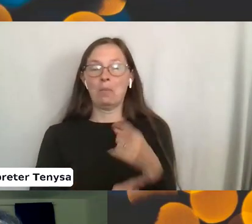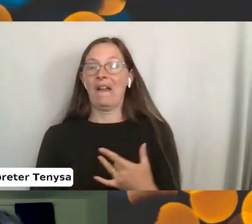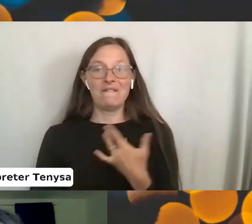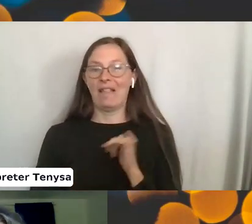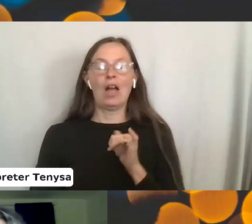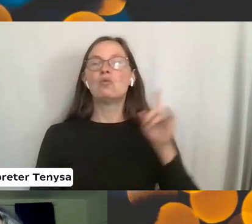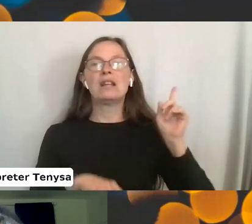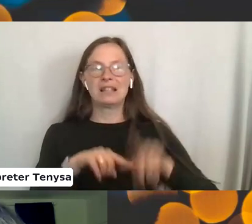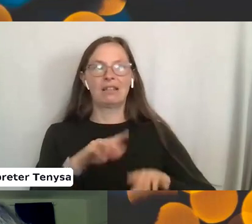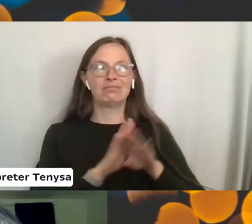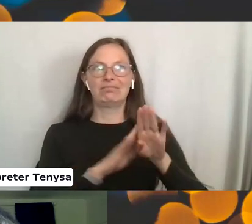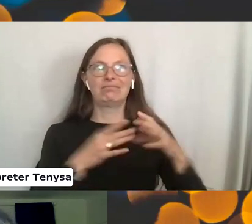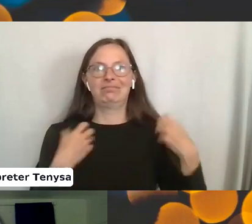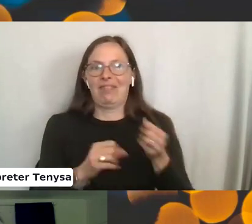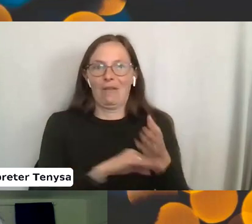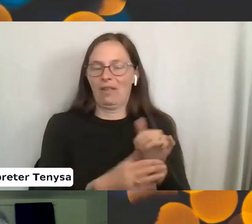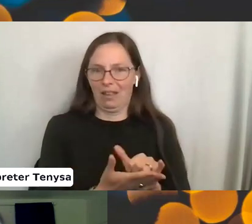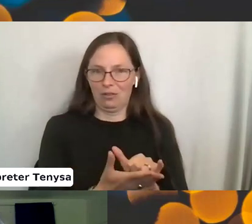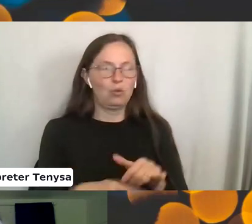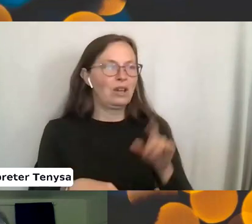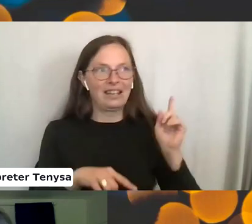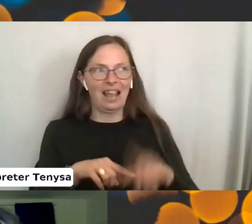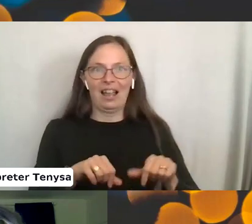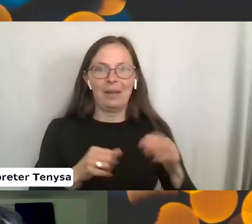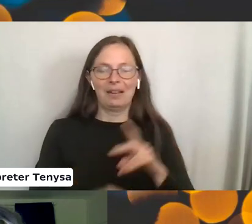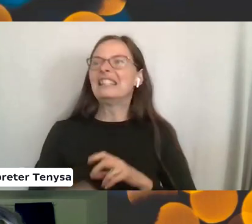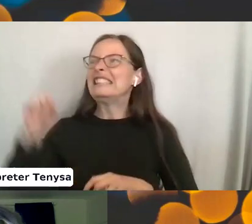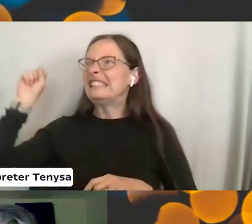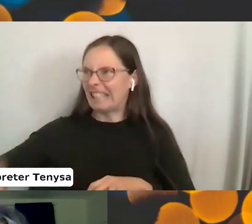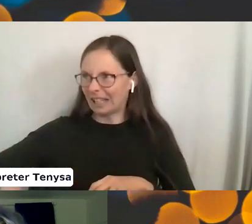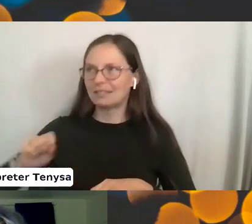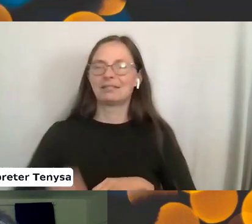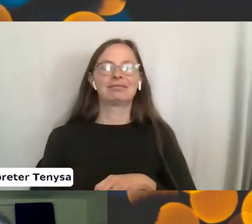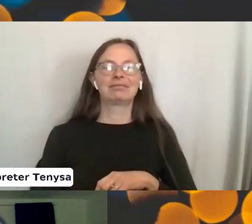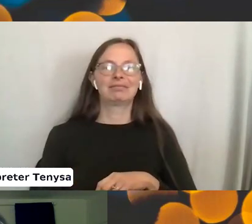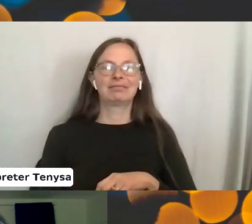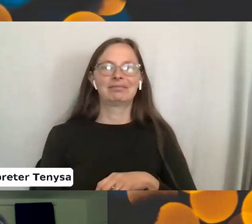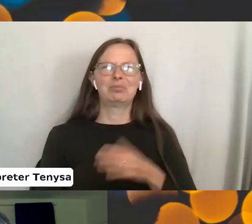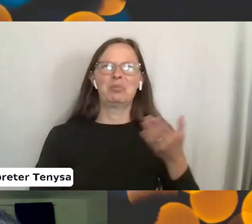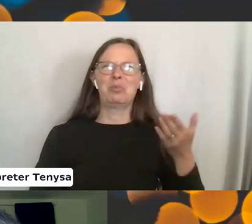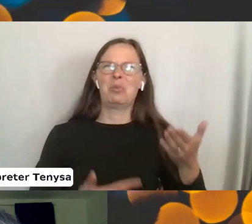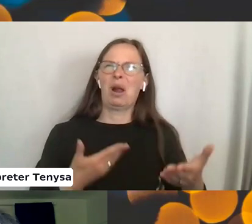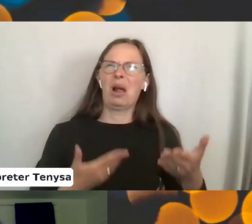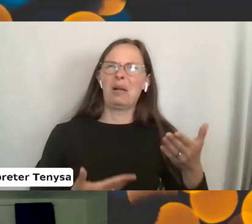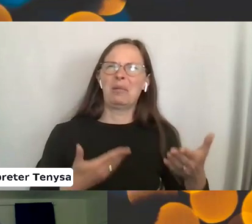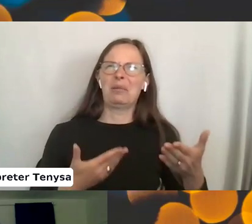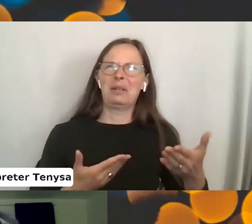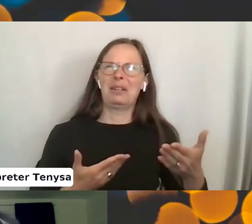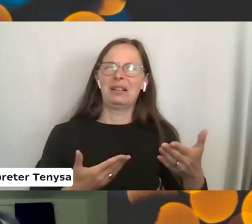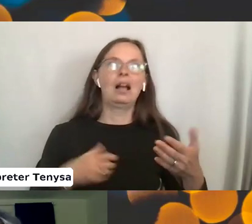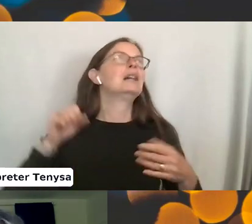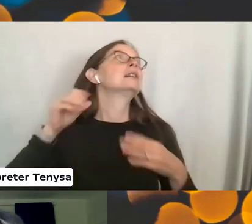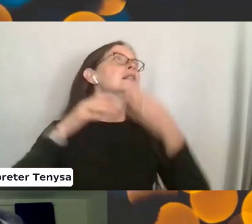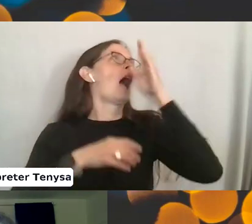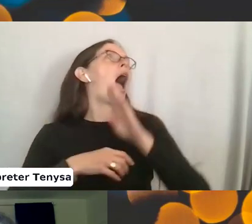like you wouldn't be able to recover from? Yes. Probably. Oh God.